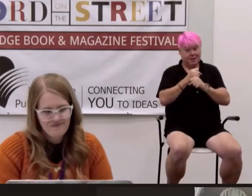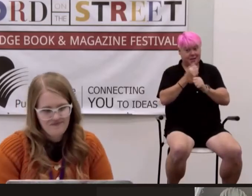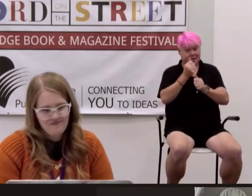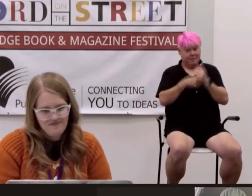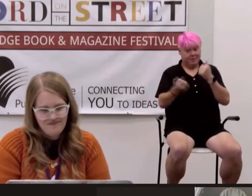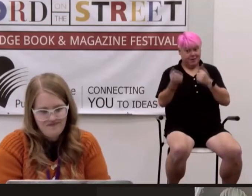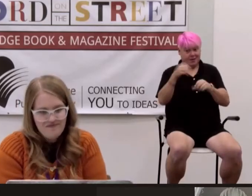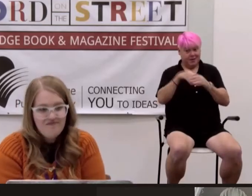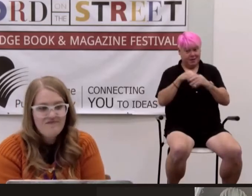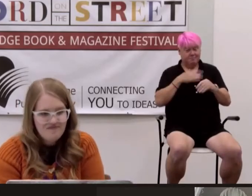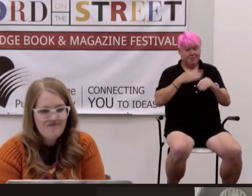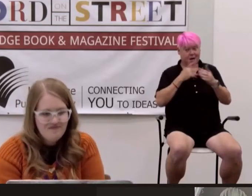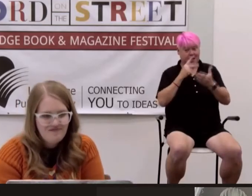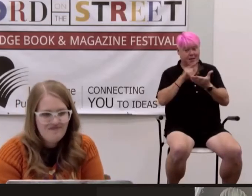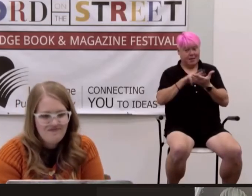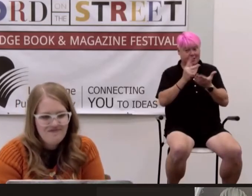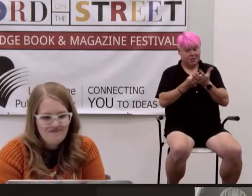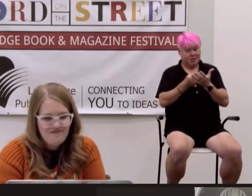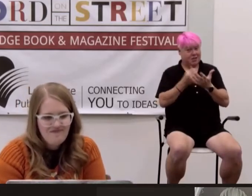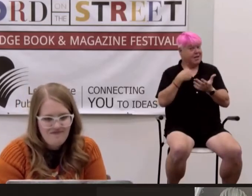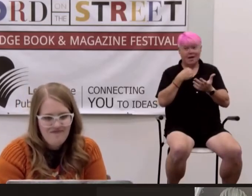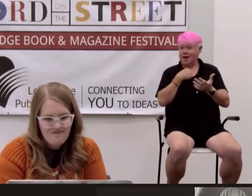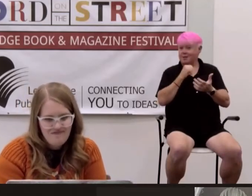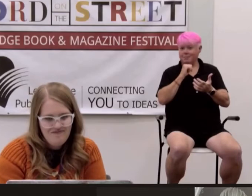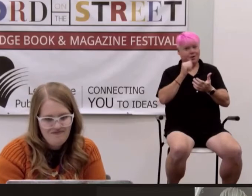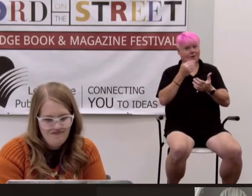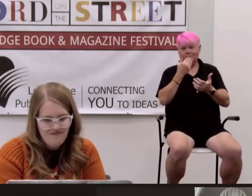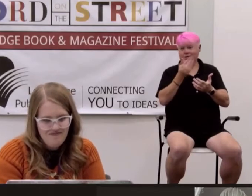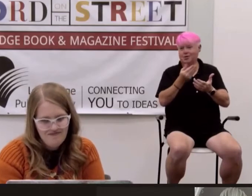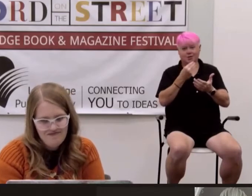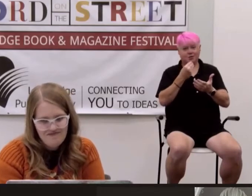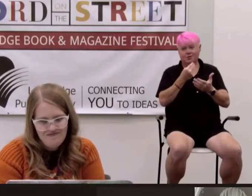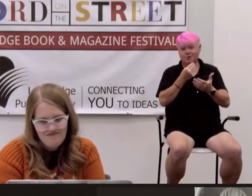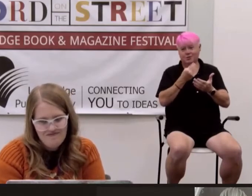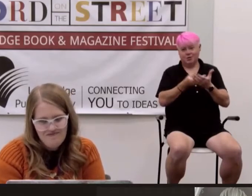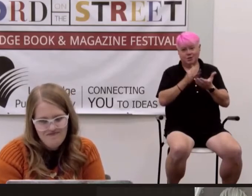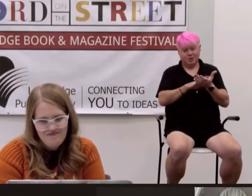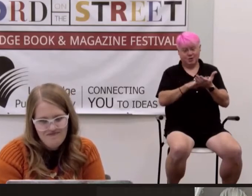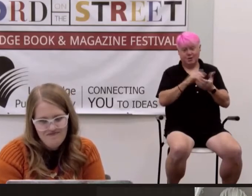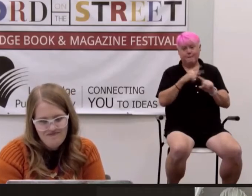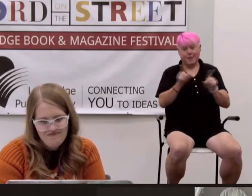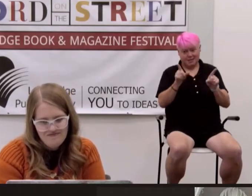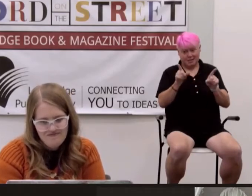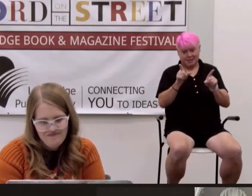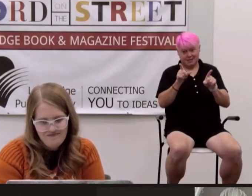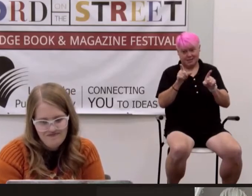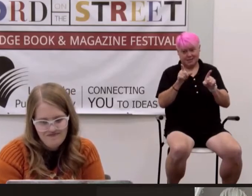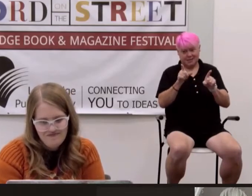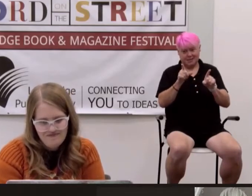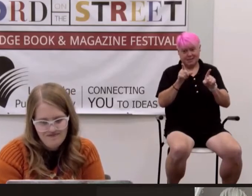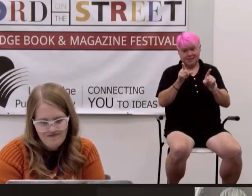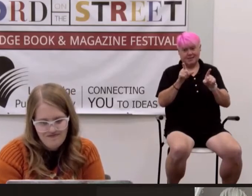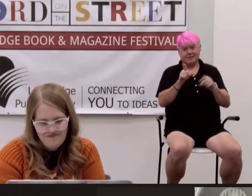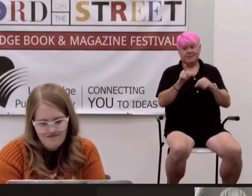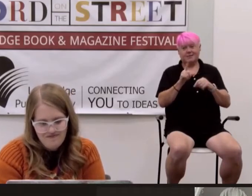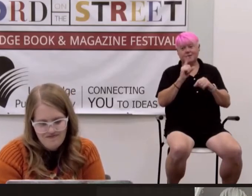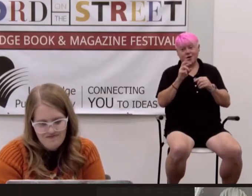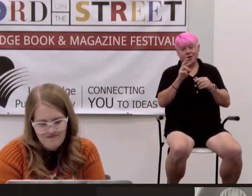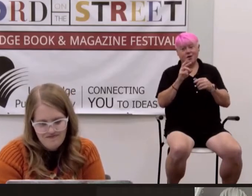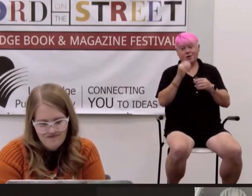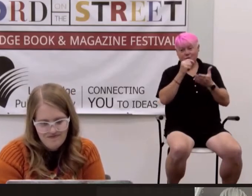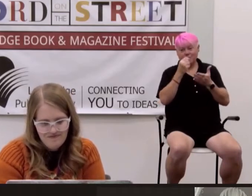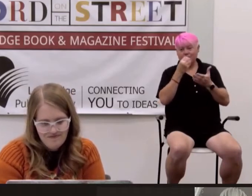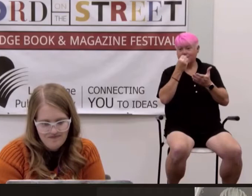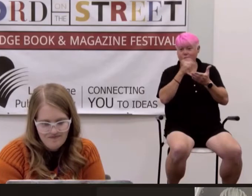home kitchen, and I am not a professional chef. I cook a lot, but there are recipes that are